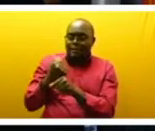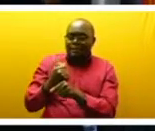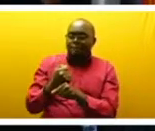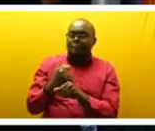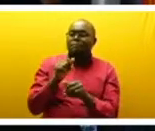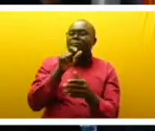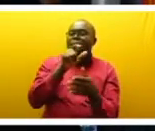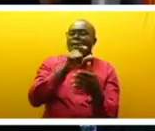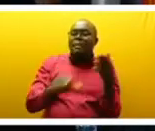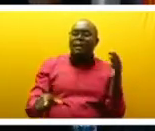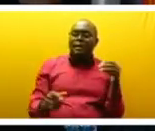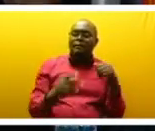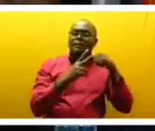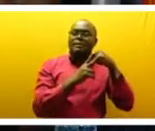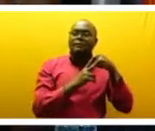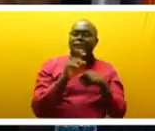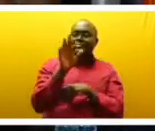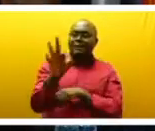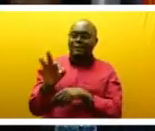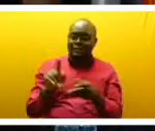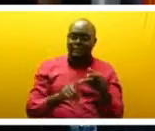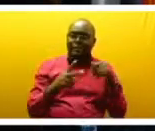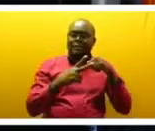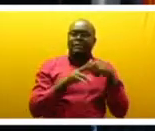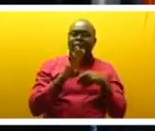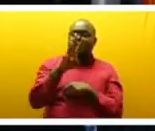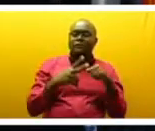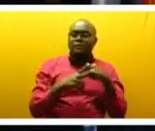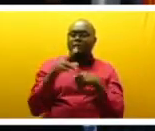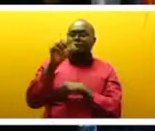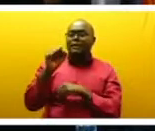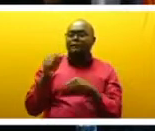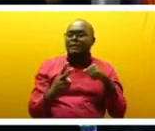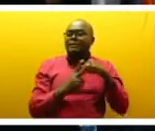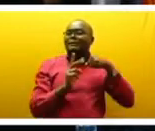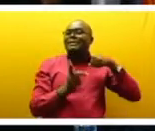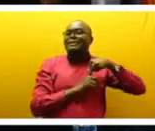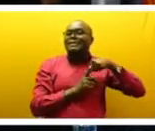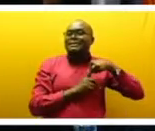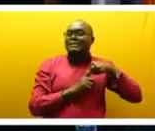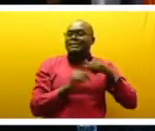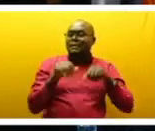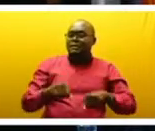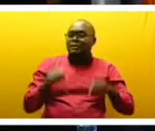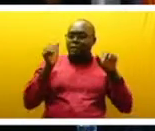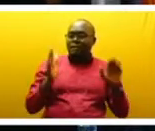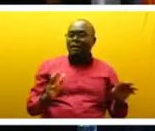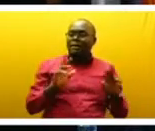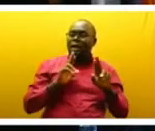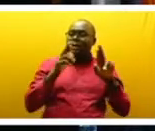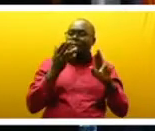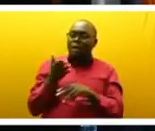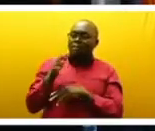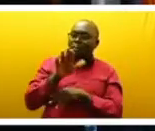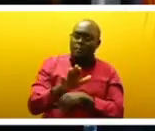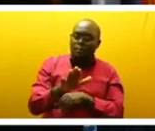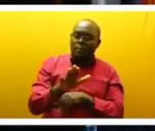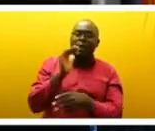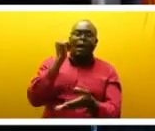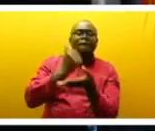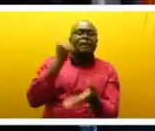paragraphs 73, 74, 75, and 76 of the chairman's replying affidavit in our